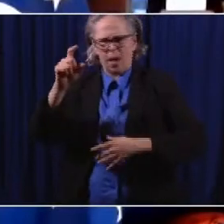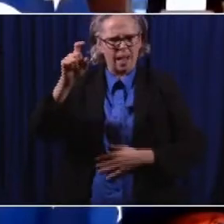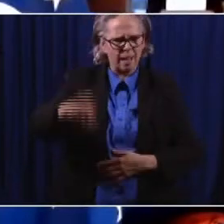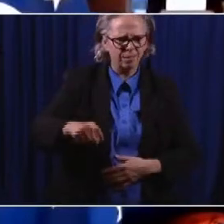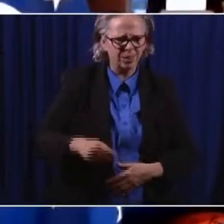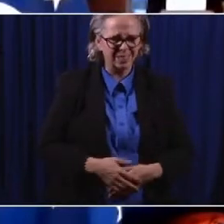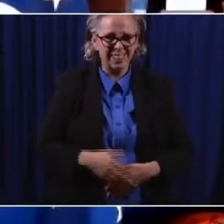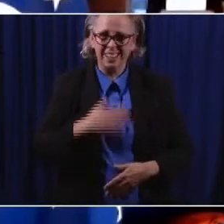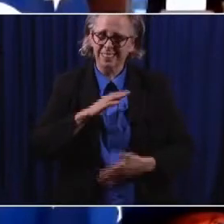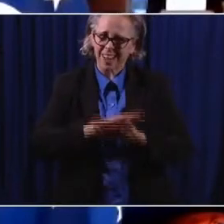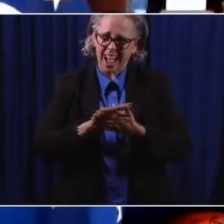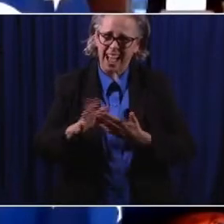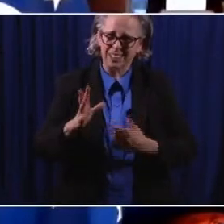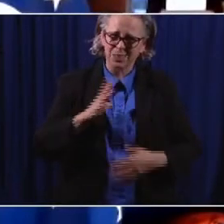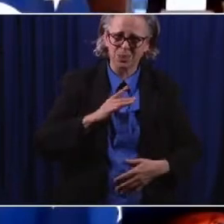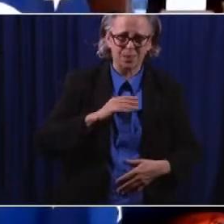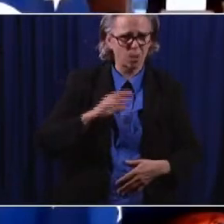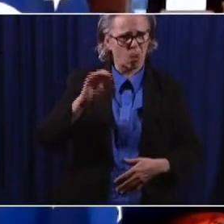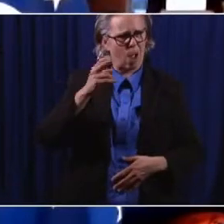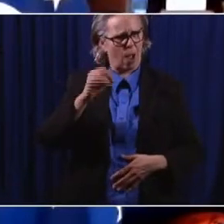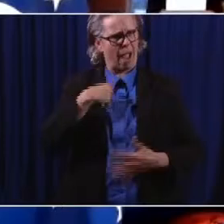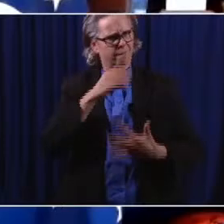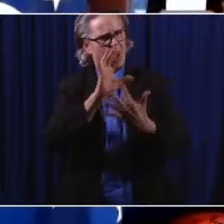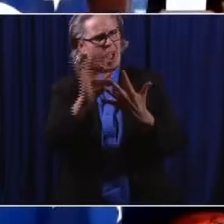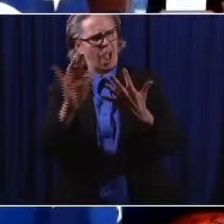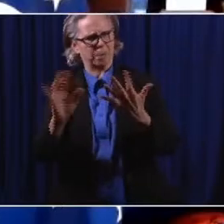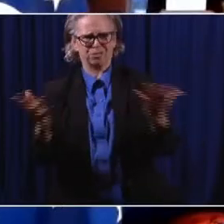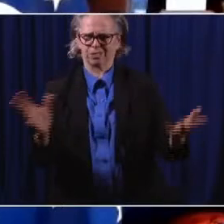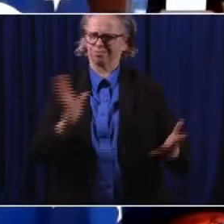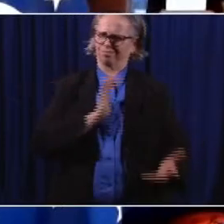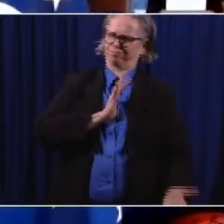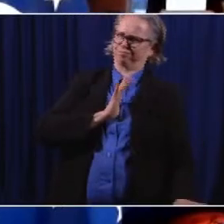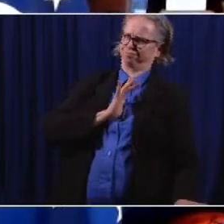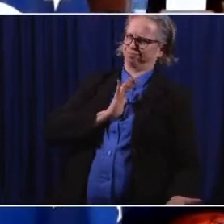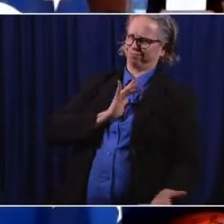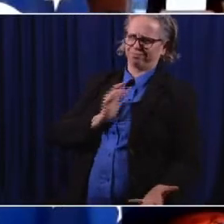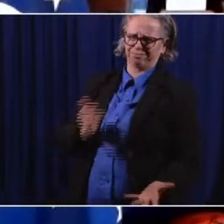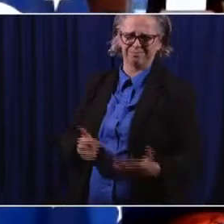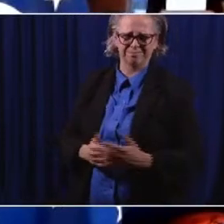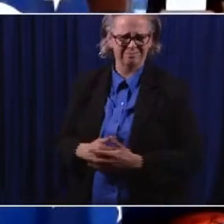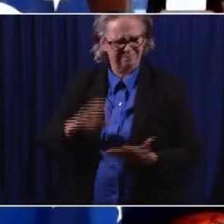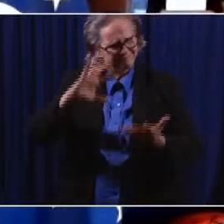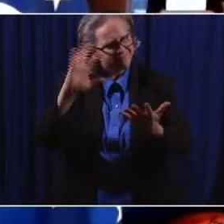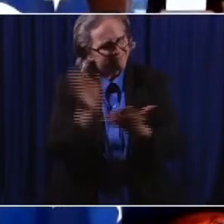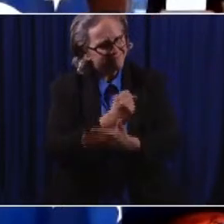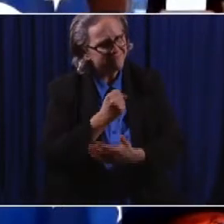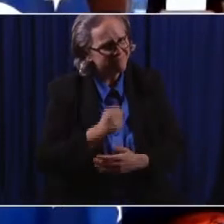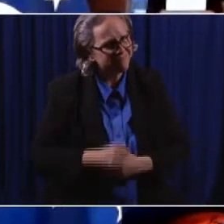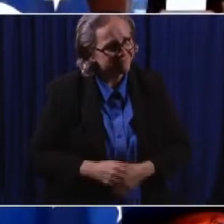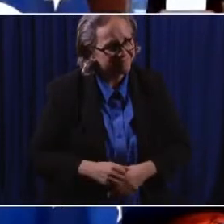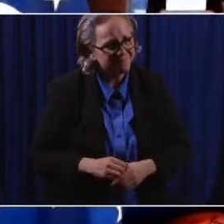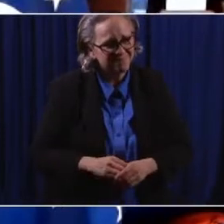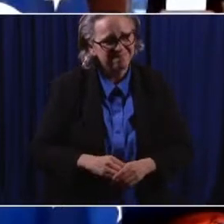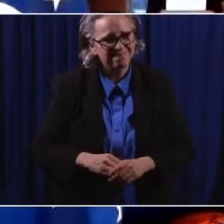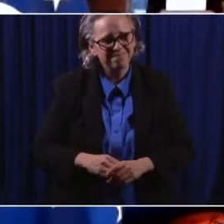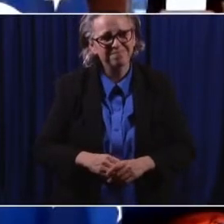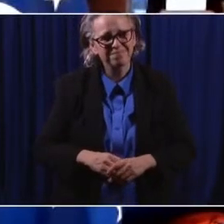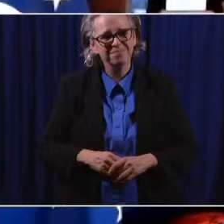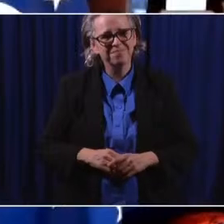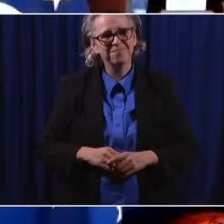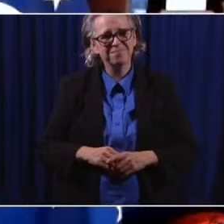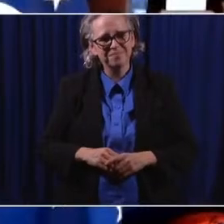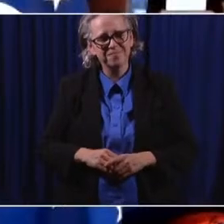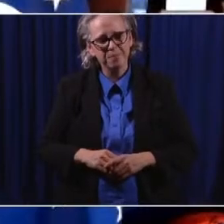Ohio system of elections allows you, that just a reminder that you could take advantage of. Appreciate,